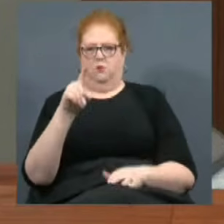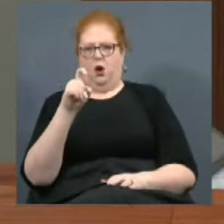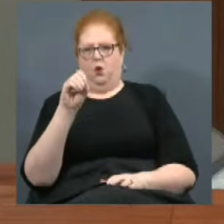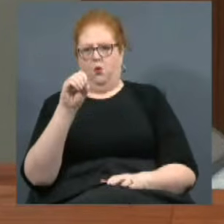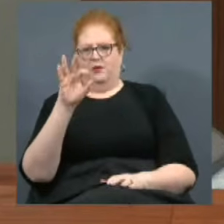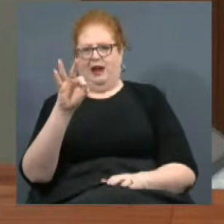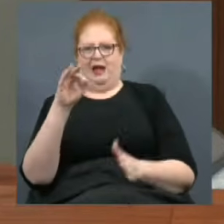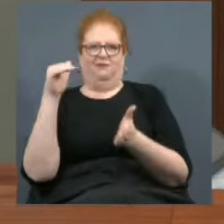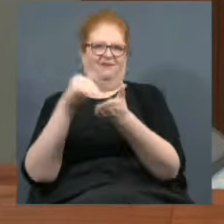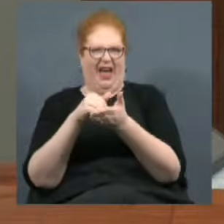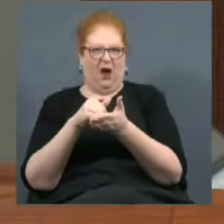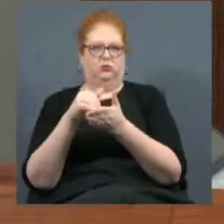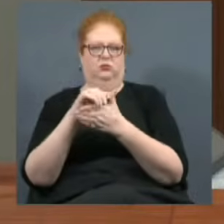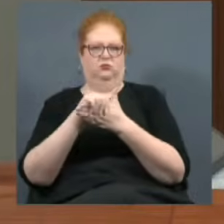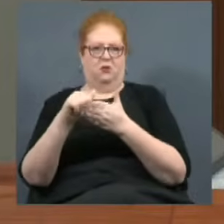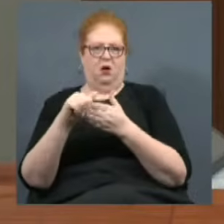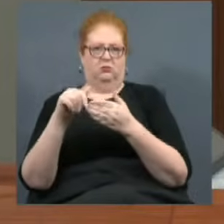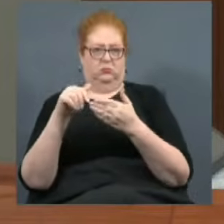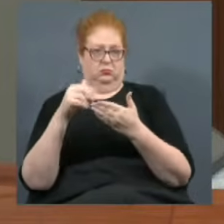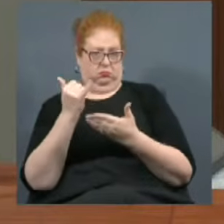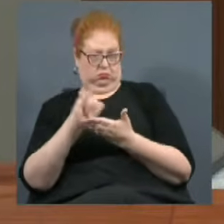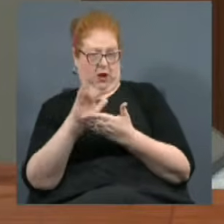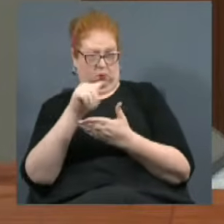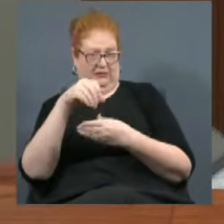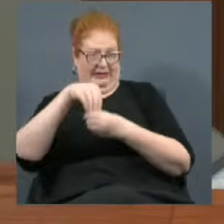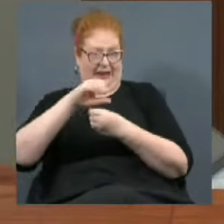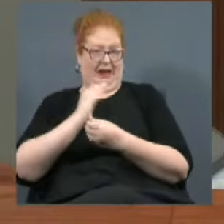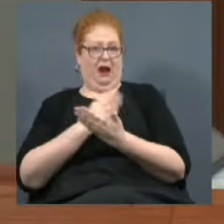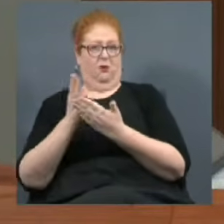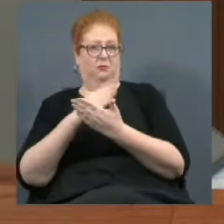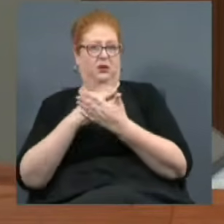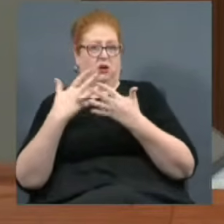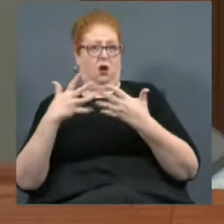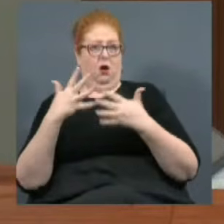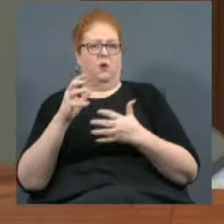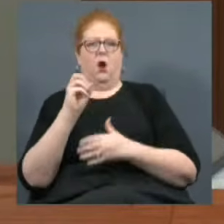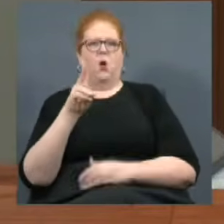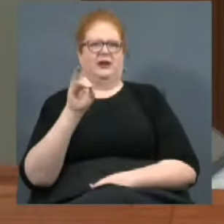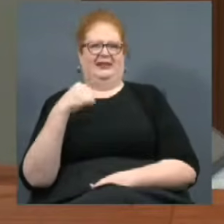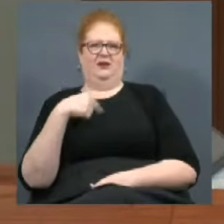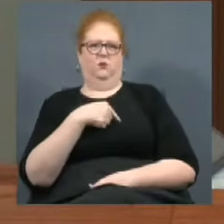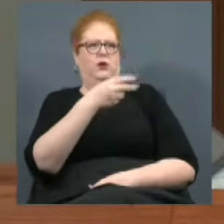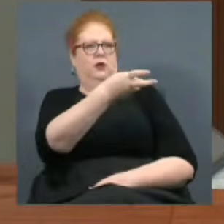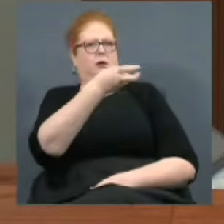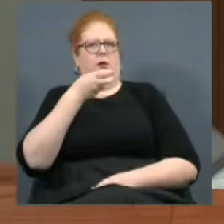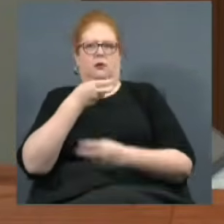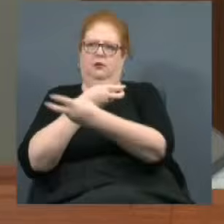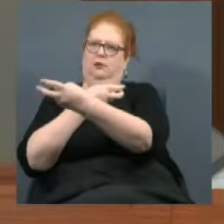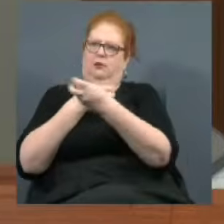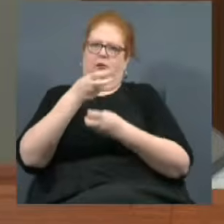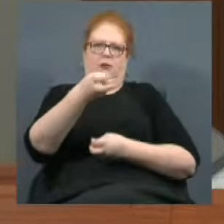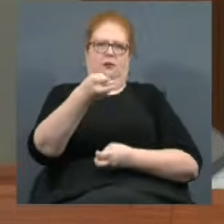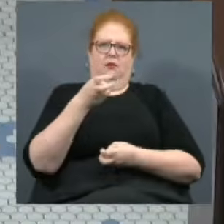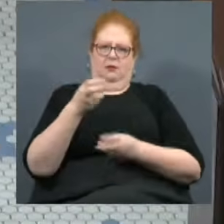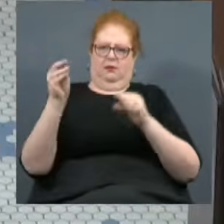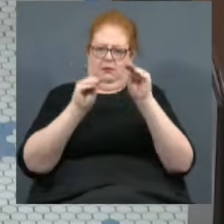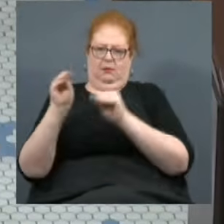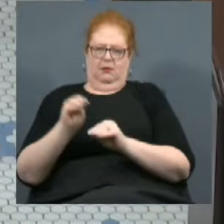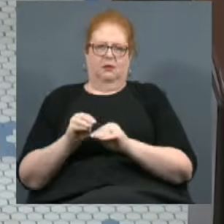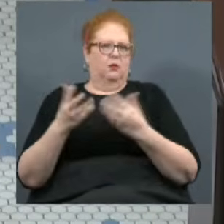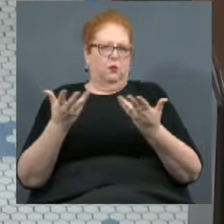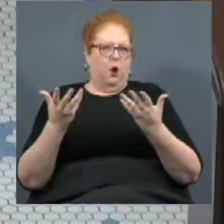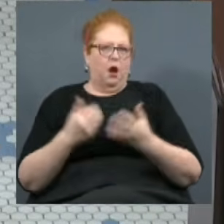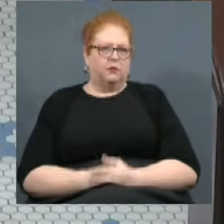Was it in the budget at the beginning of the year that we were going to have this, or did we take it from something else, and if so, what? Yeah, so